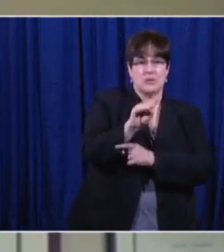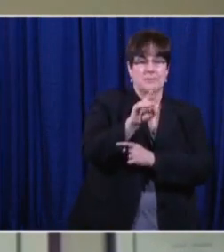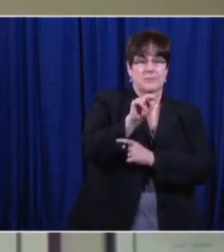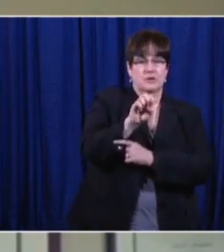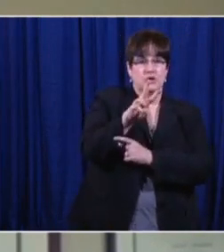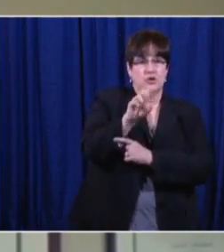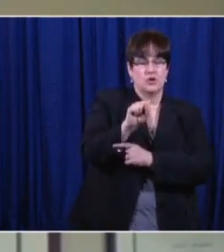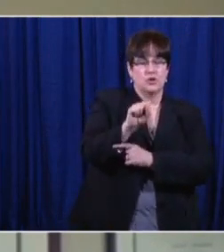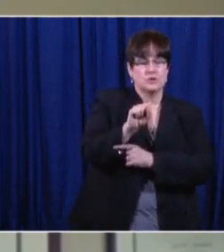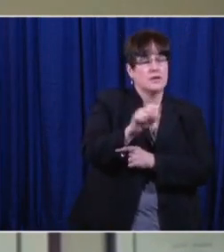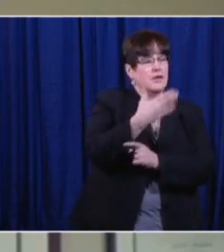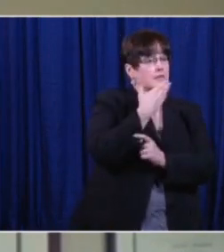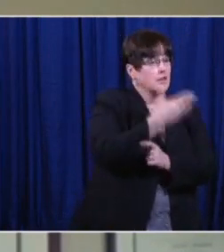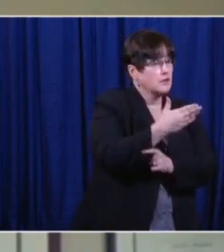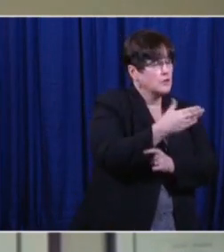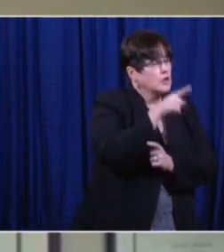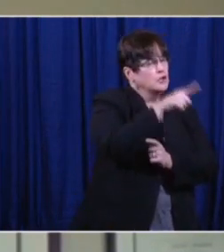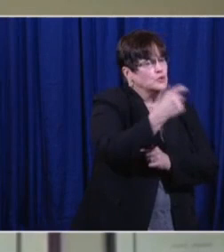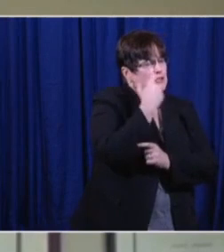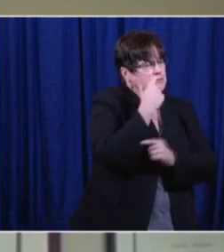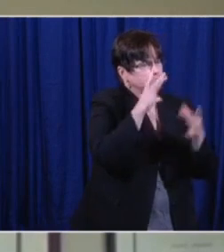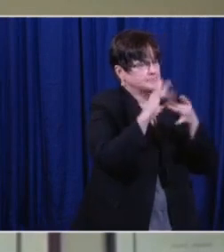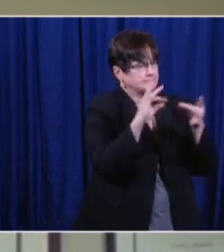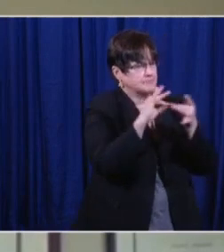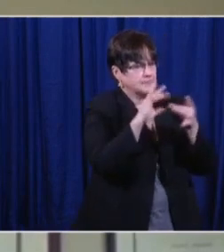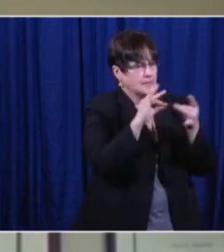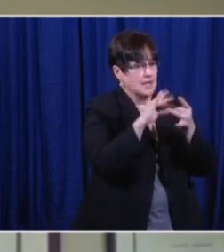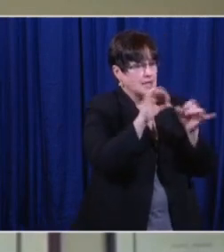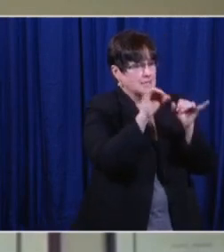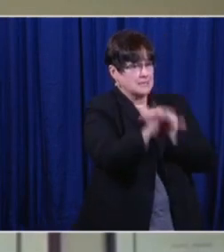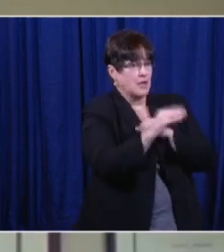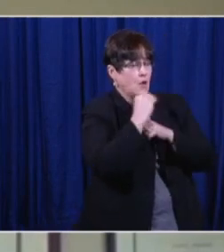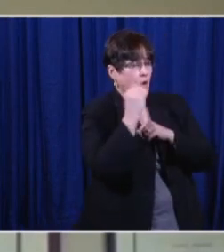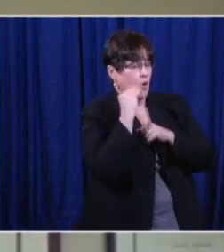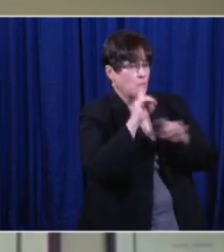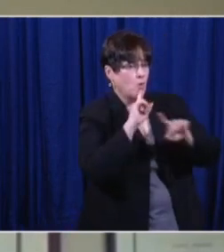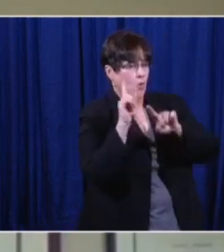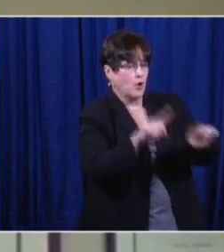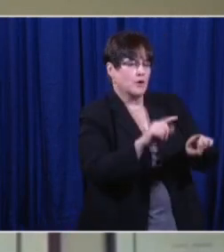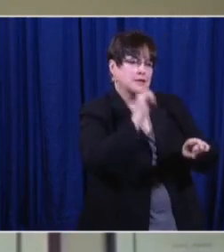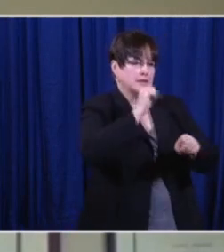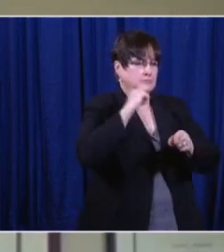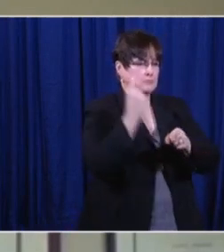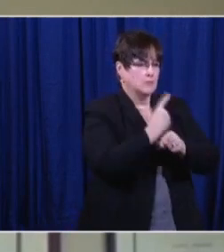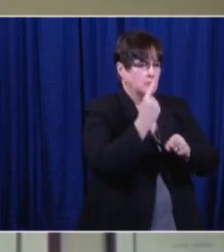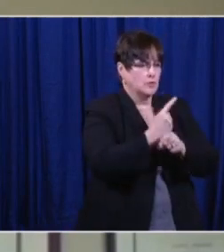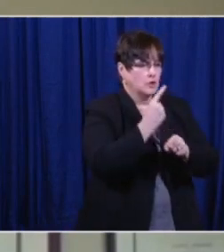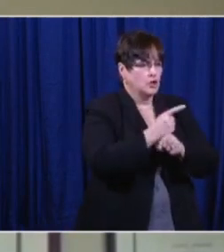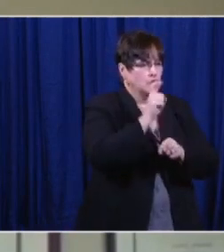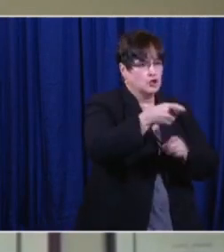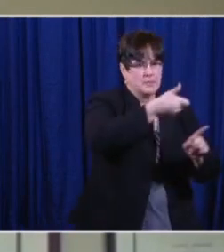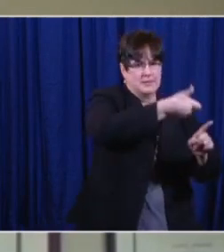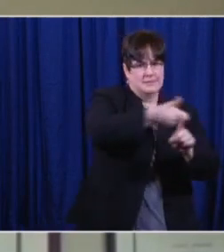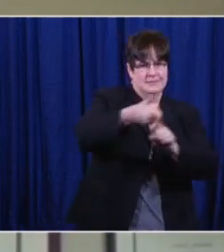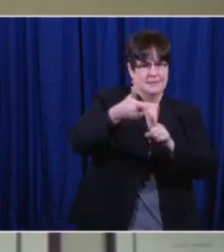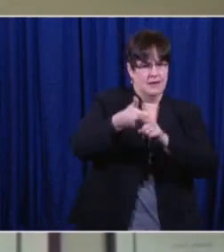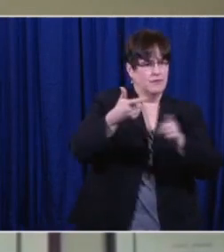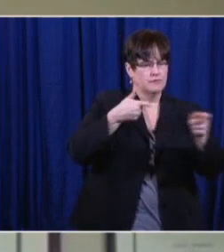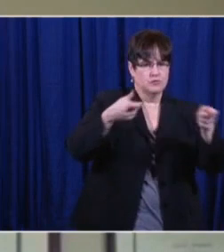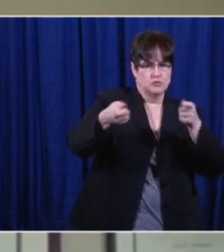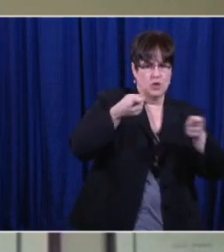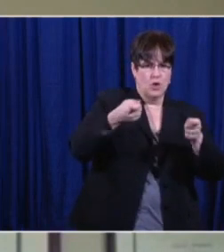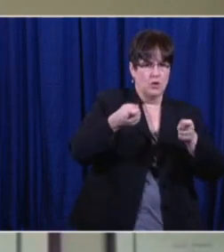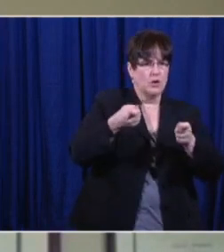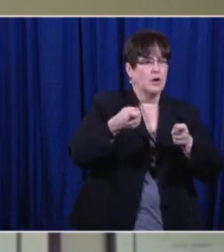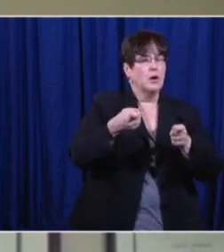order is the right thing to do and that it shouldn't be legislated and that basically personal responsibility is what needs to happen, but we are